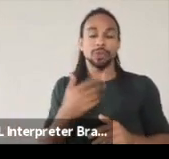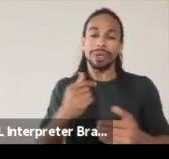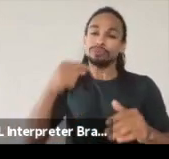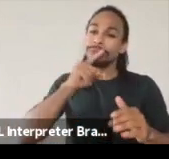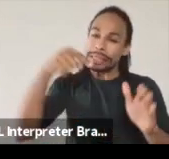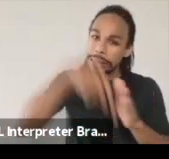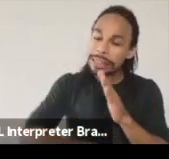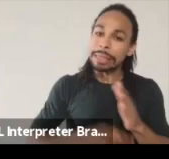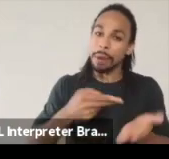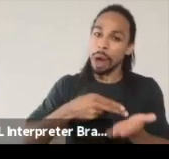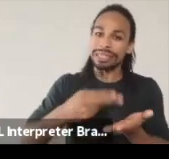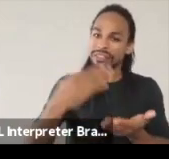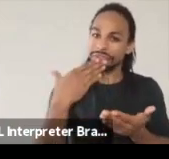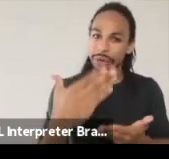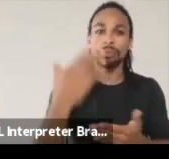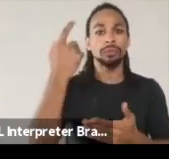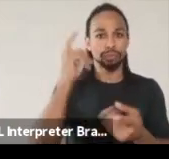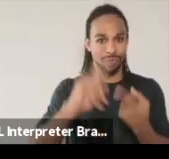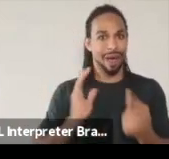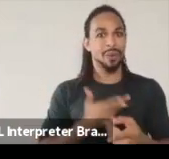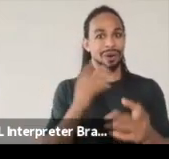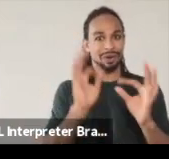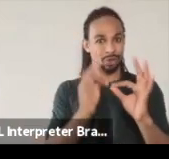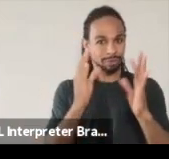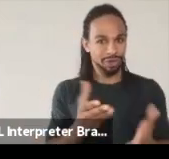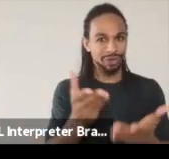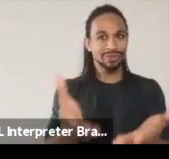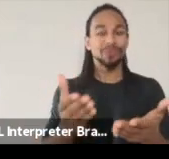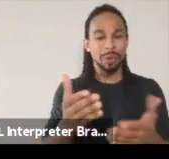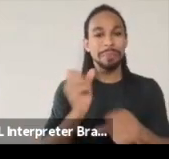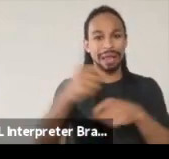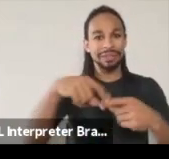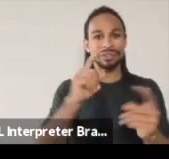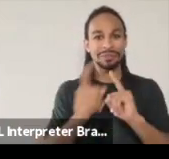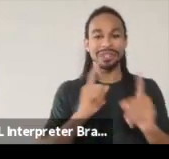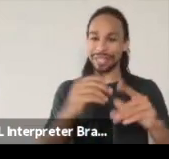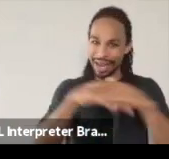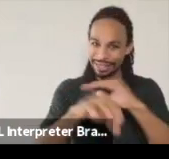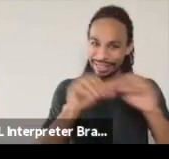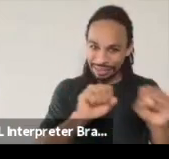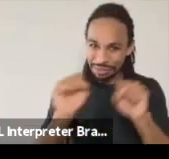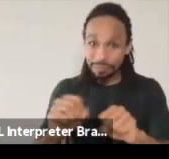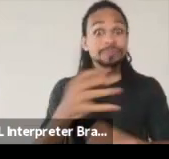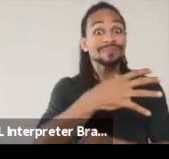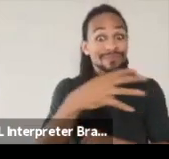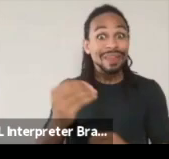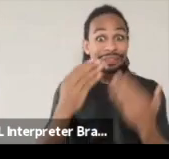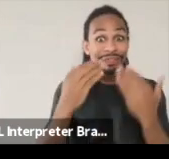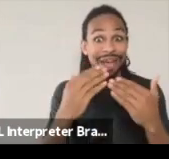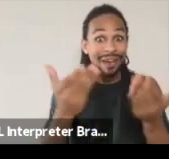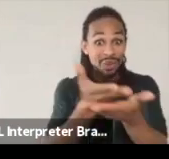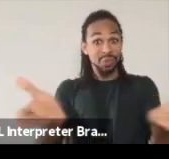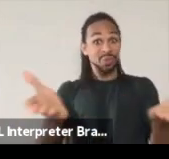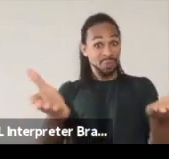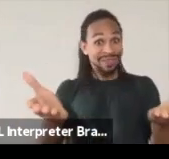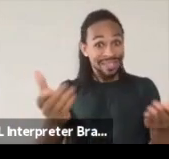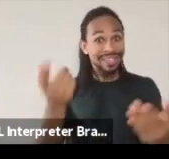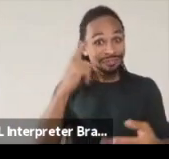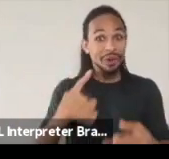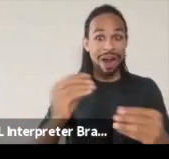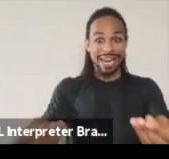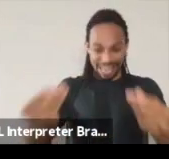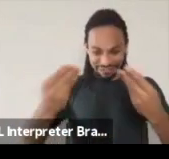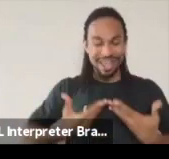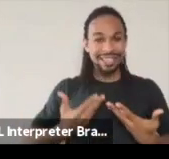interpreters for making this conversation more accessible. And I want to thank each and every one of you for giving us the extra time. I see that there's